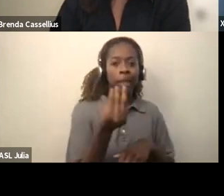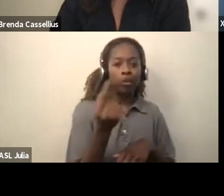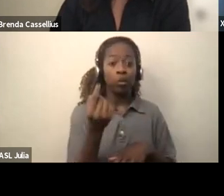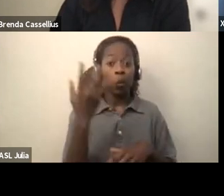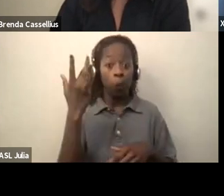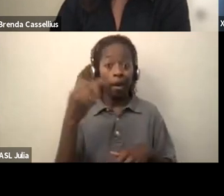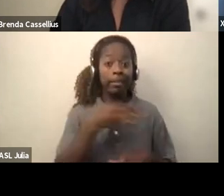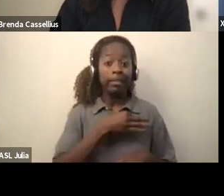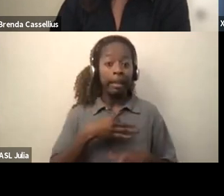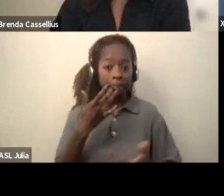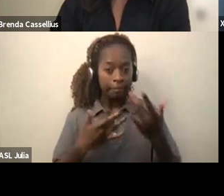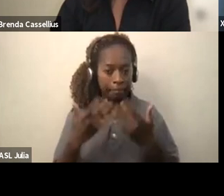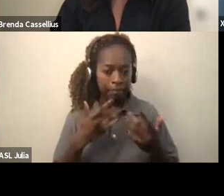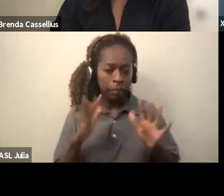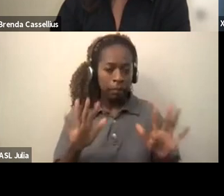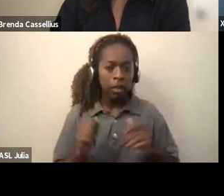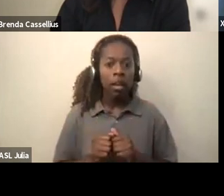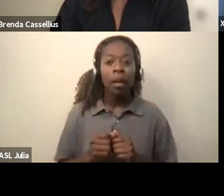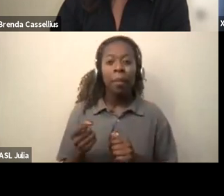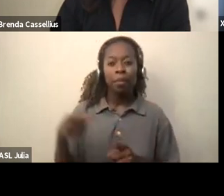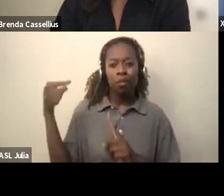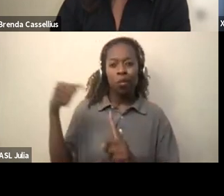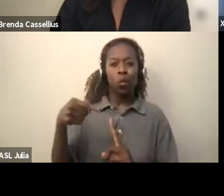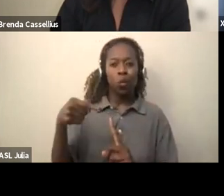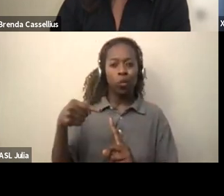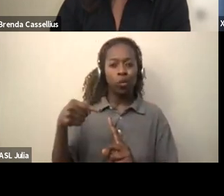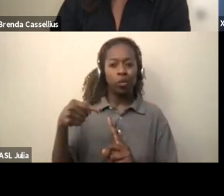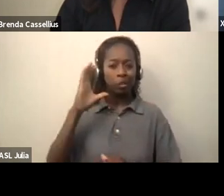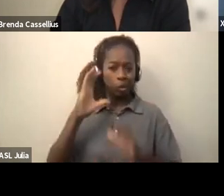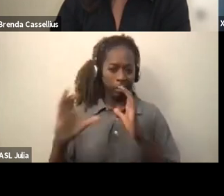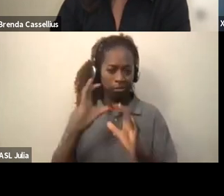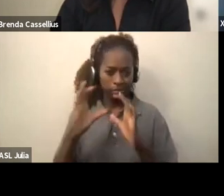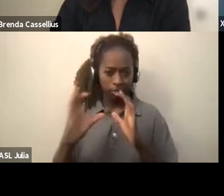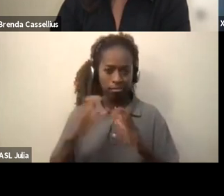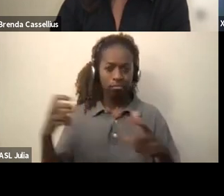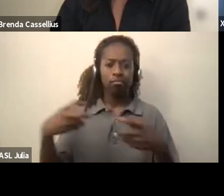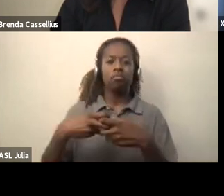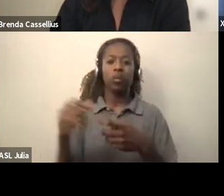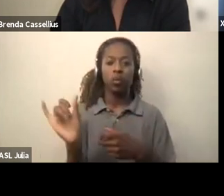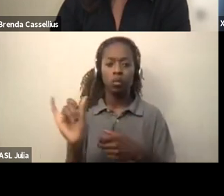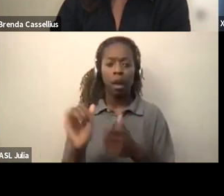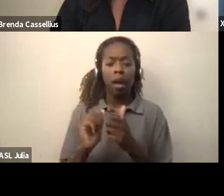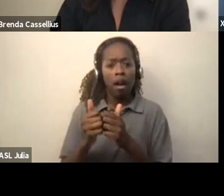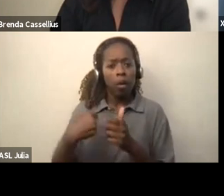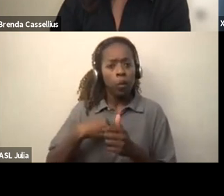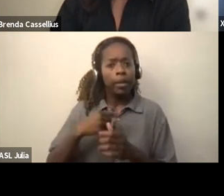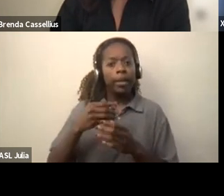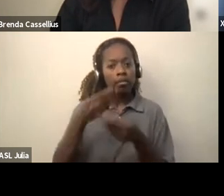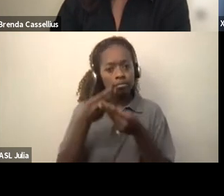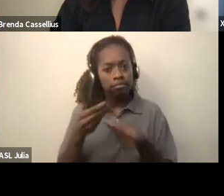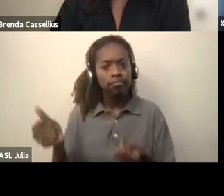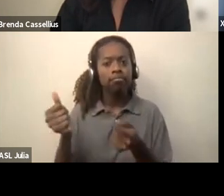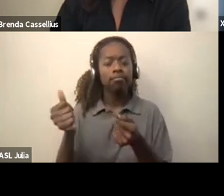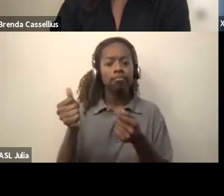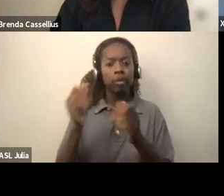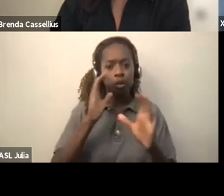for doing that this is a communications challenge as well and about how we communicate effectively and fairly